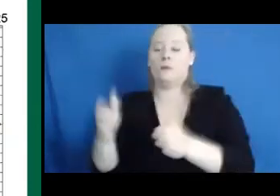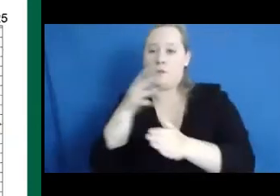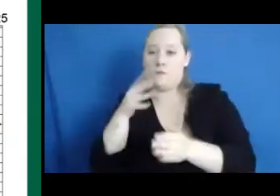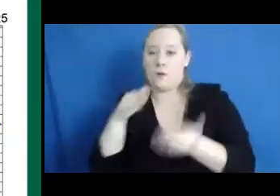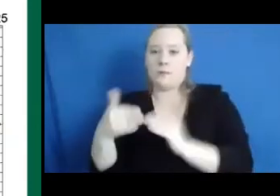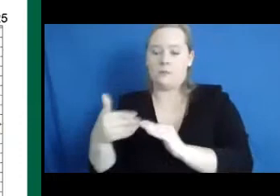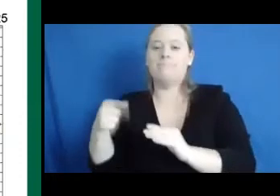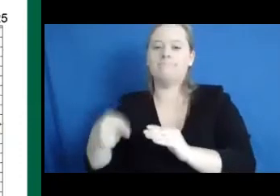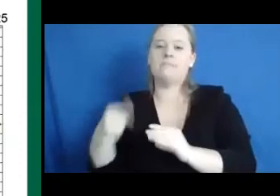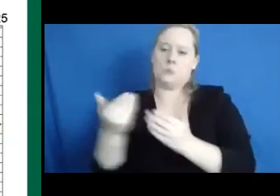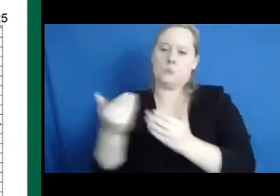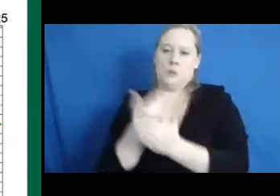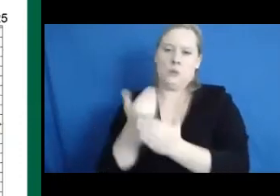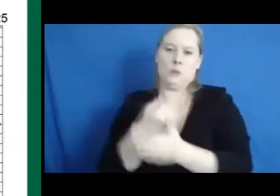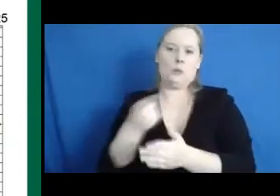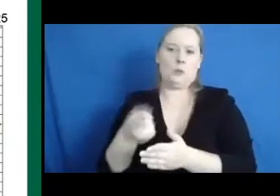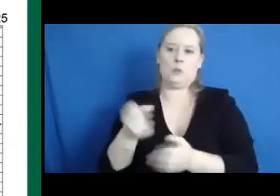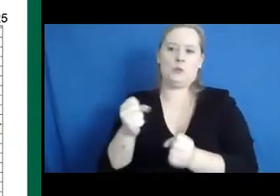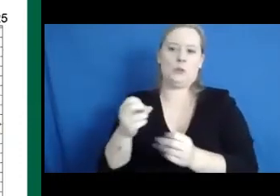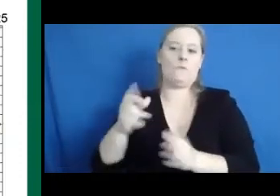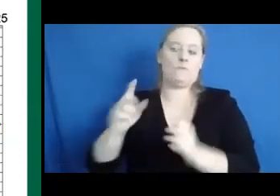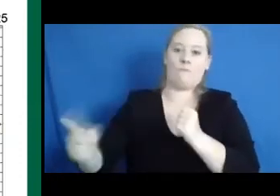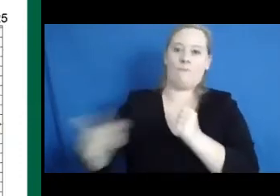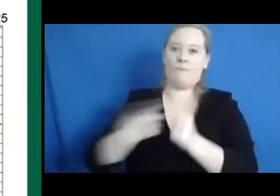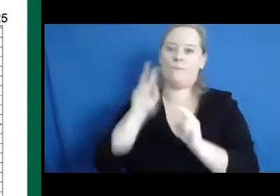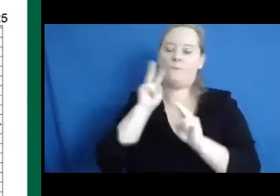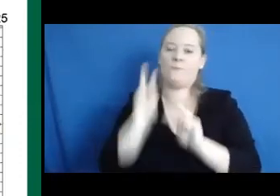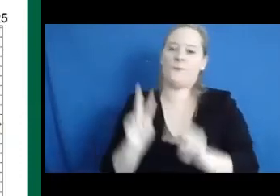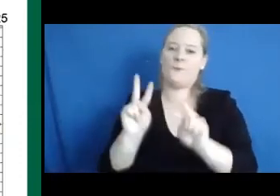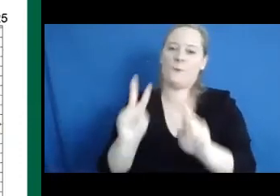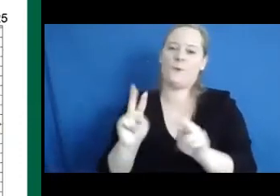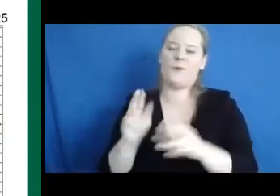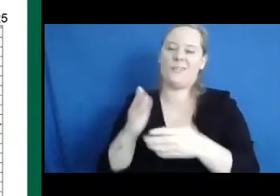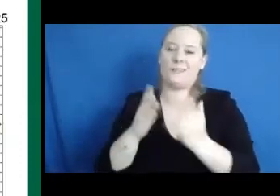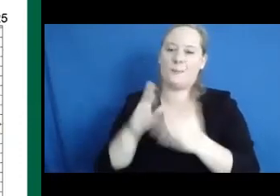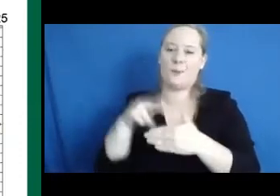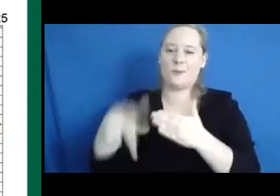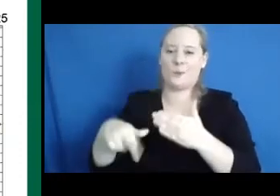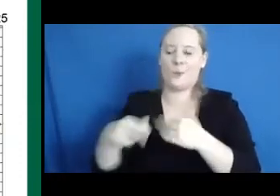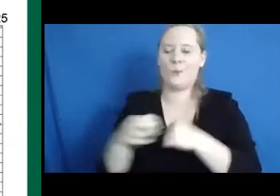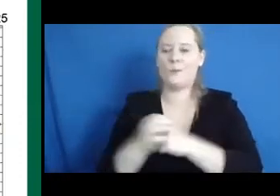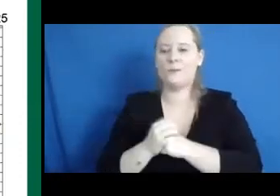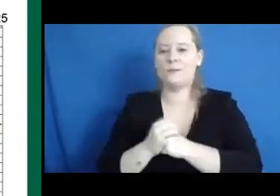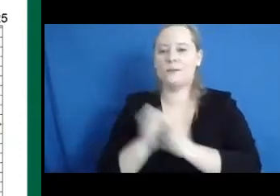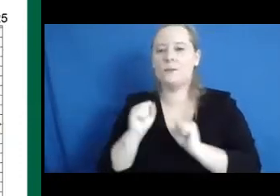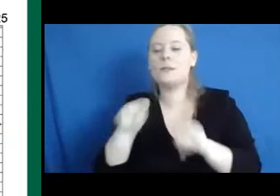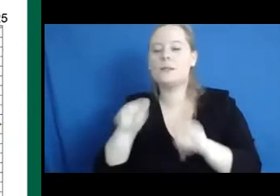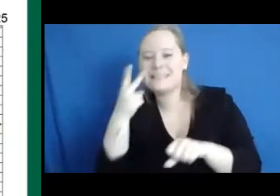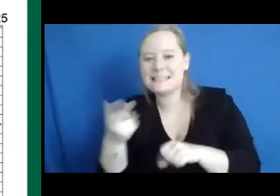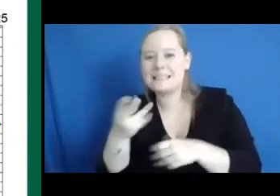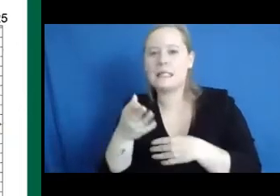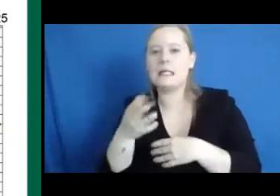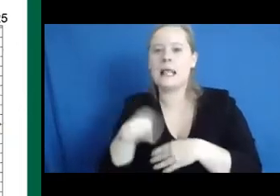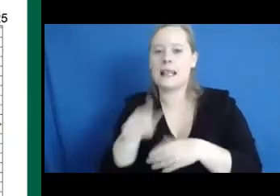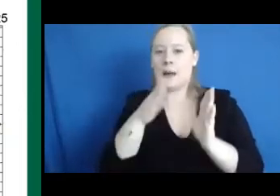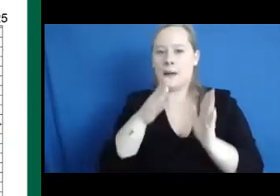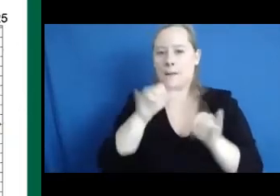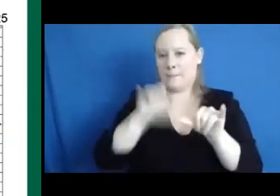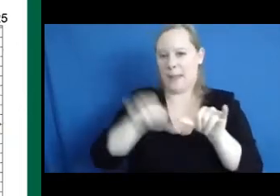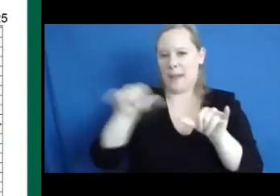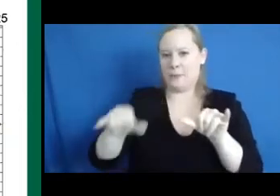so you're getting a first shot of some of these results. And so you can see in Farmington Lake that the patterns are very different.